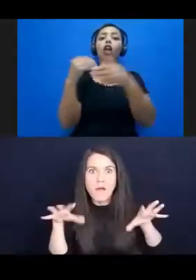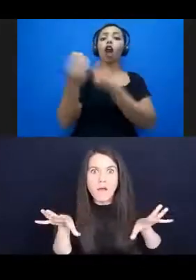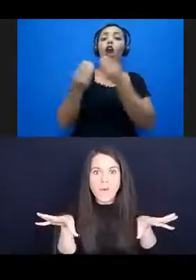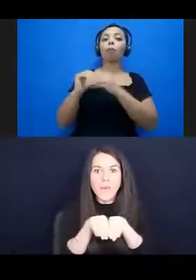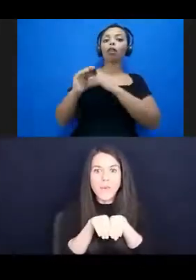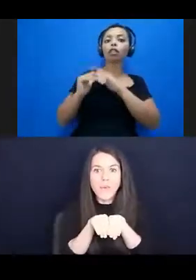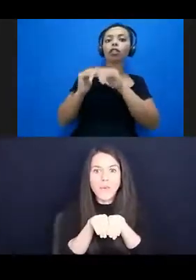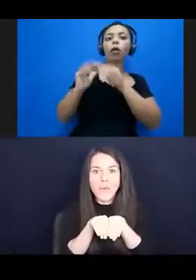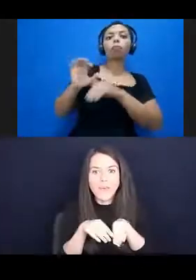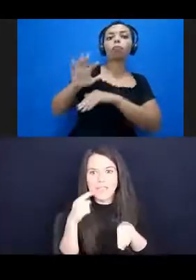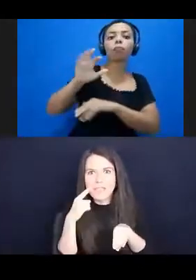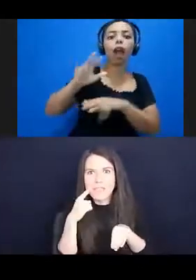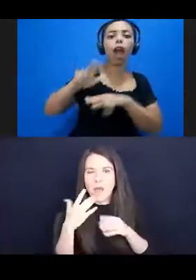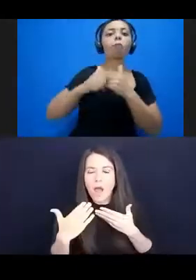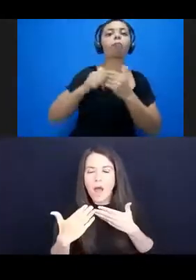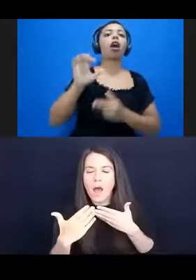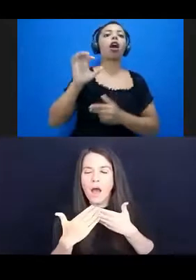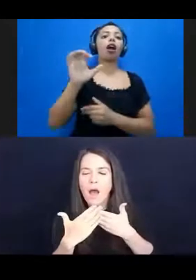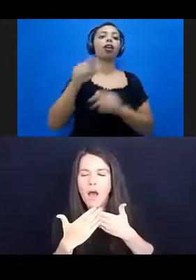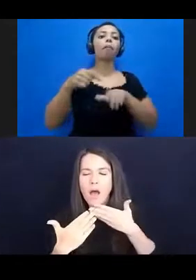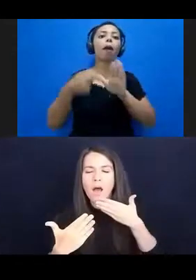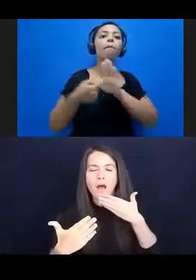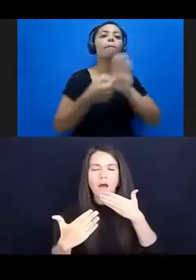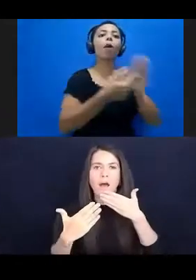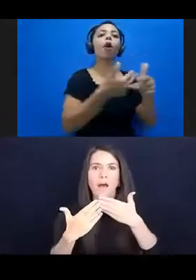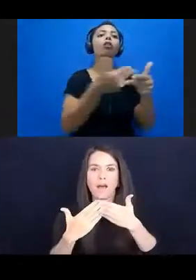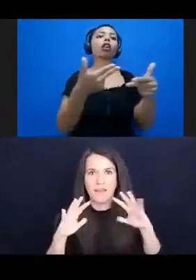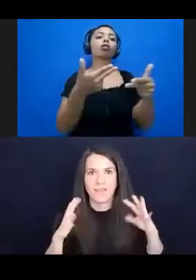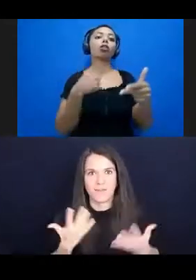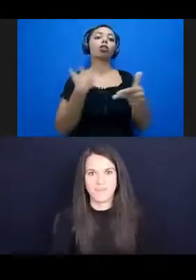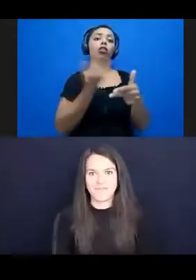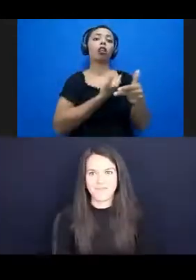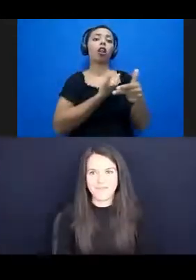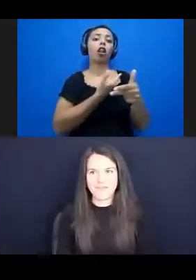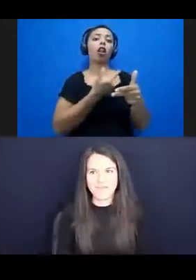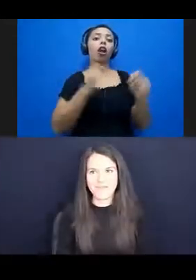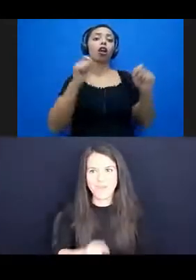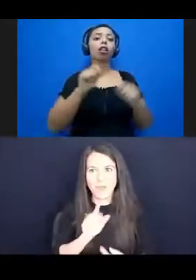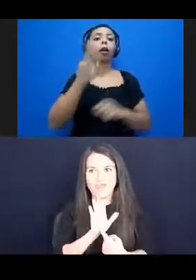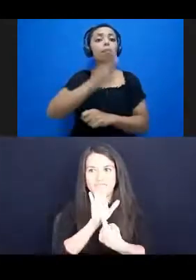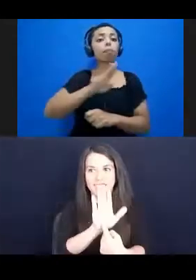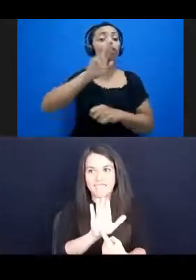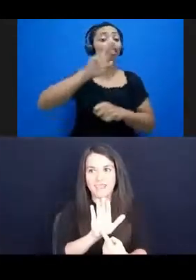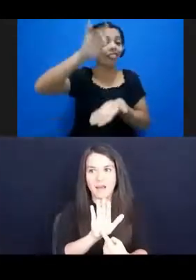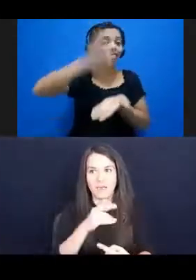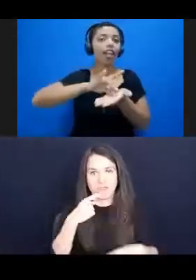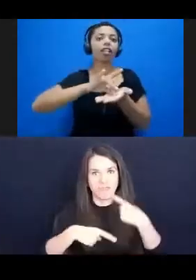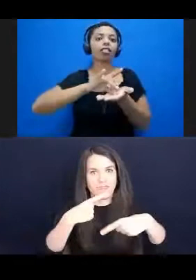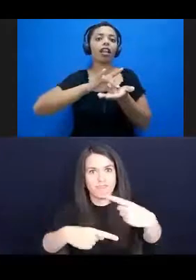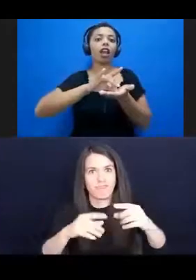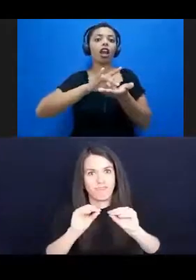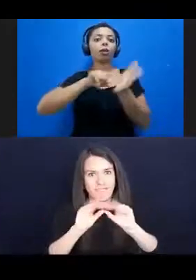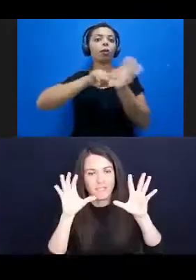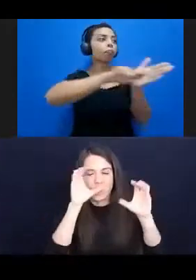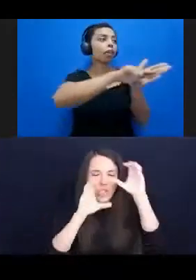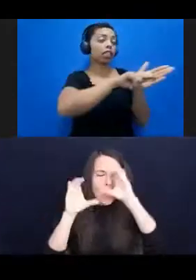indicating how close it is to them. And we've got an example of using that to actively search out an object.